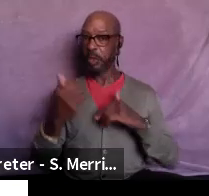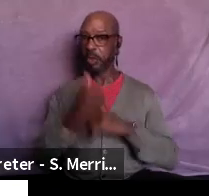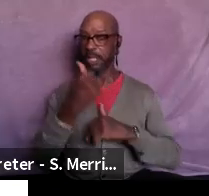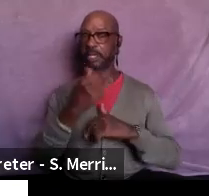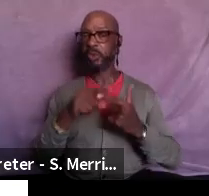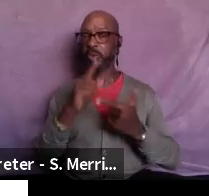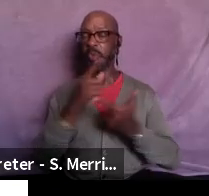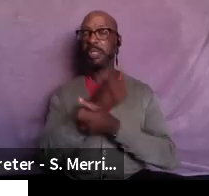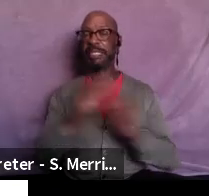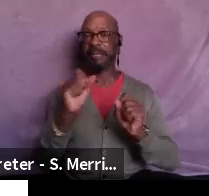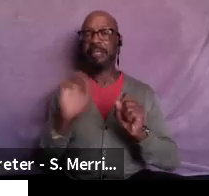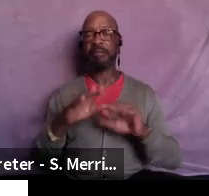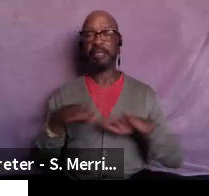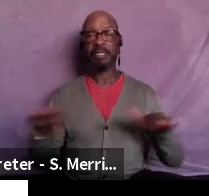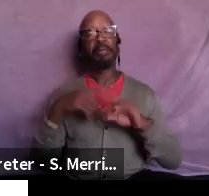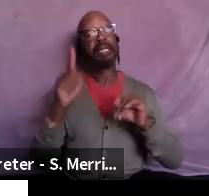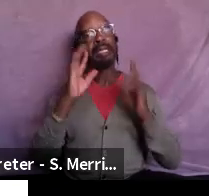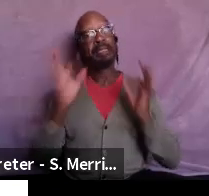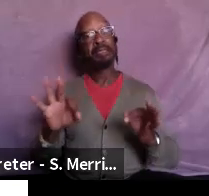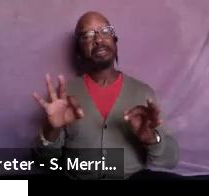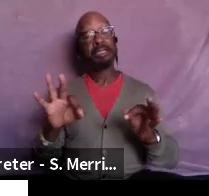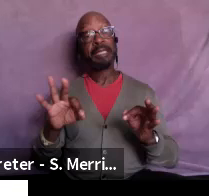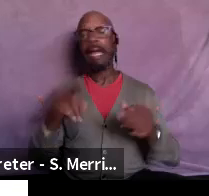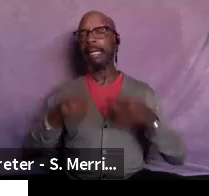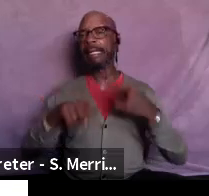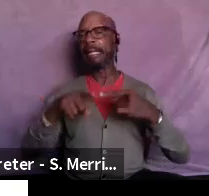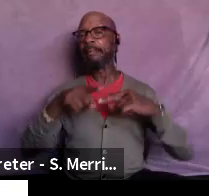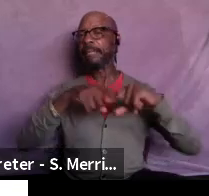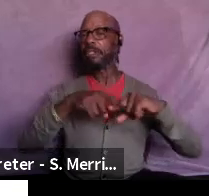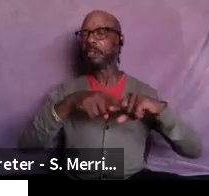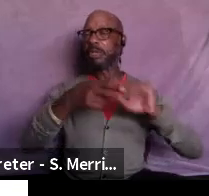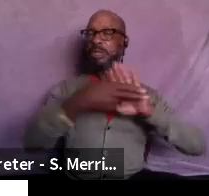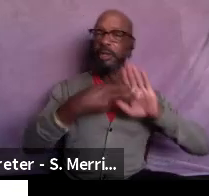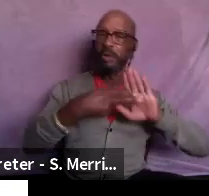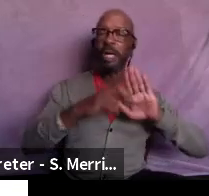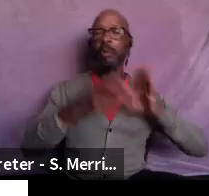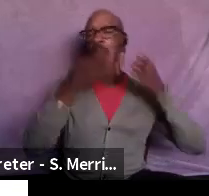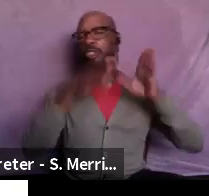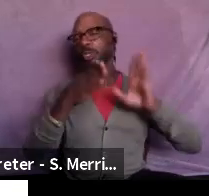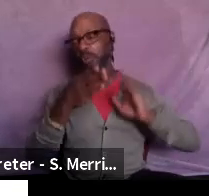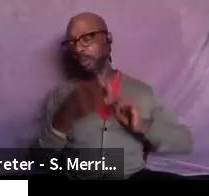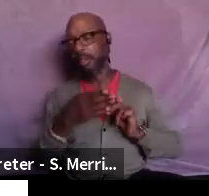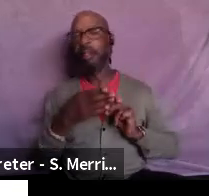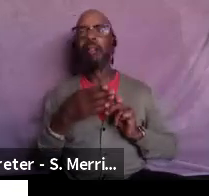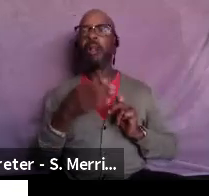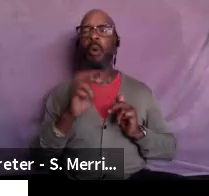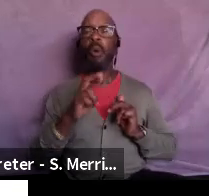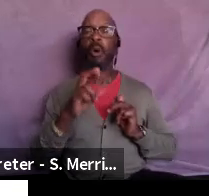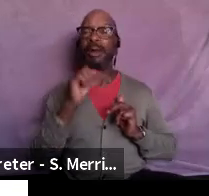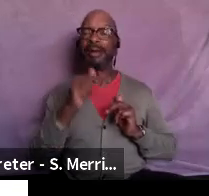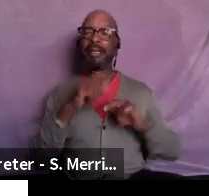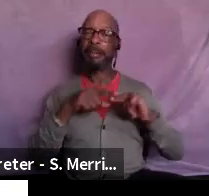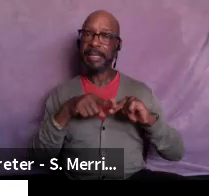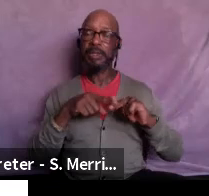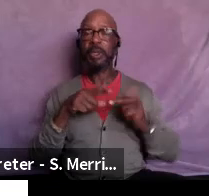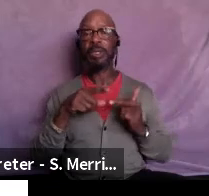that decision must not be based on stereotypes or generalizations, and must not be based on a